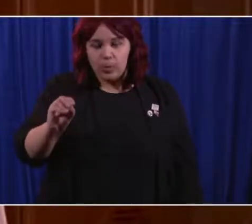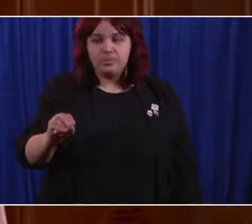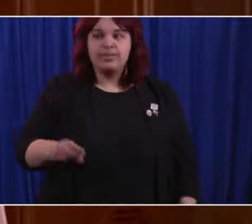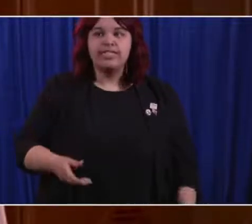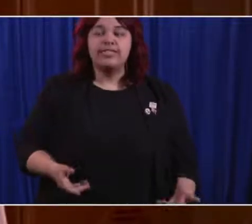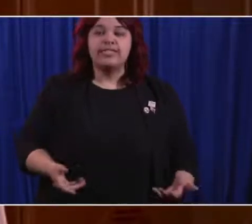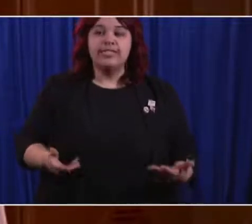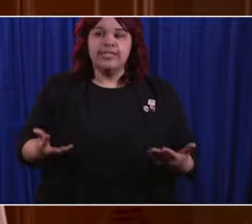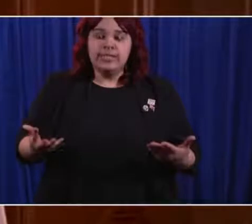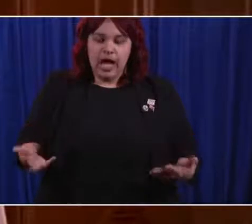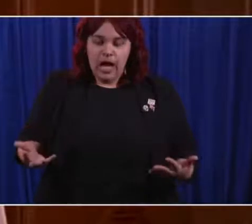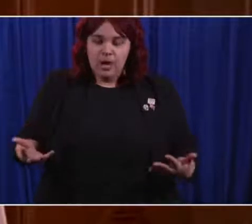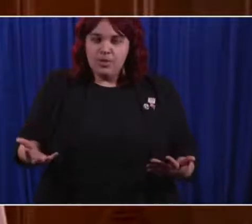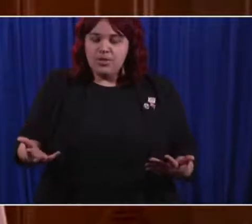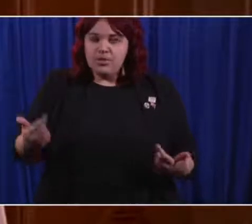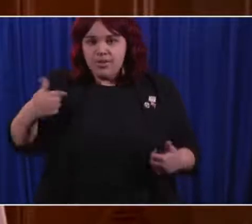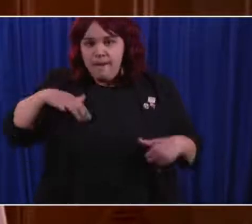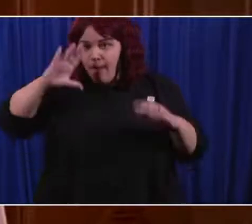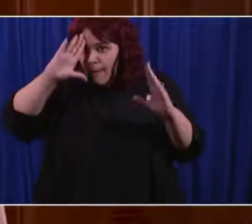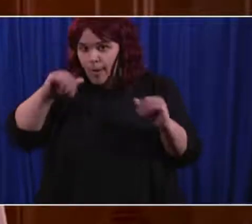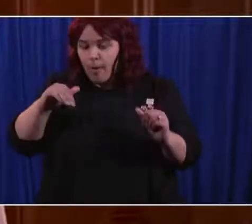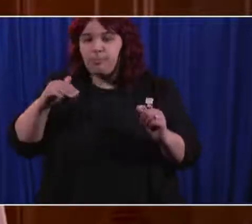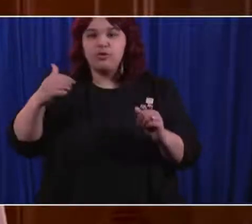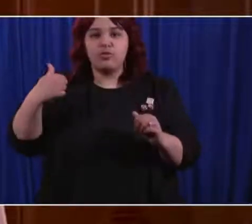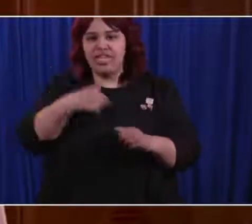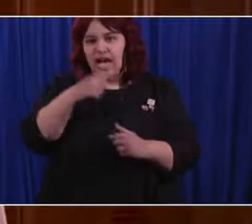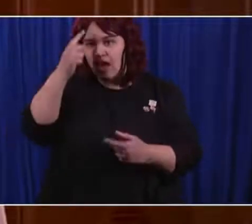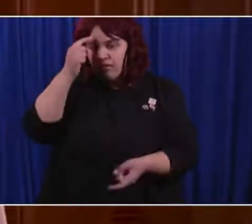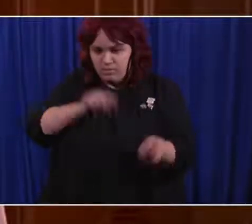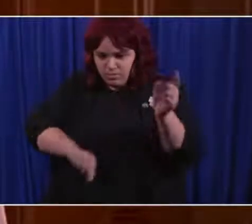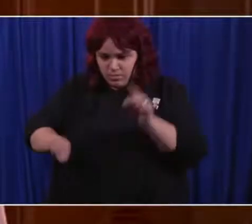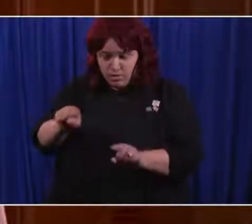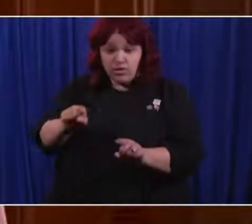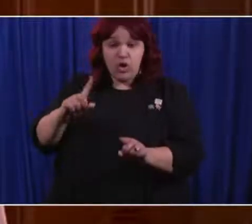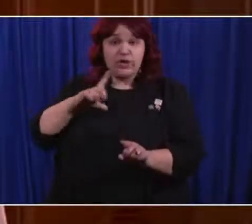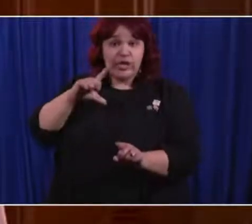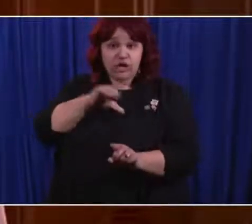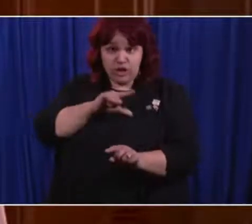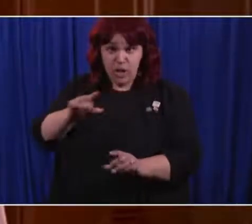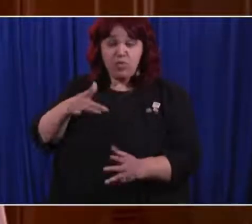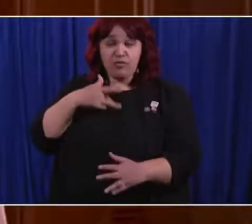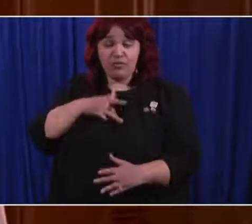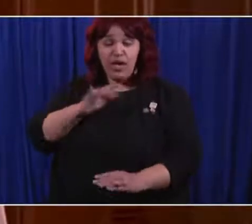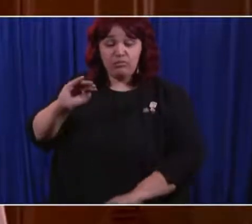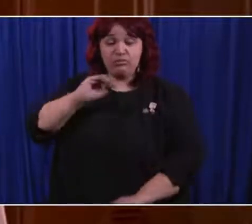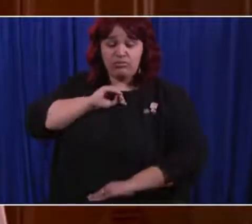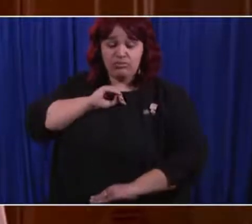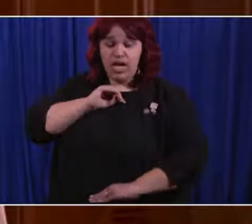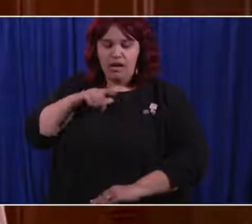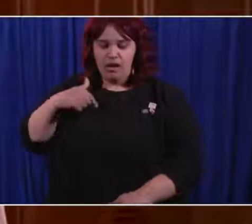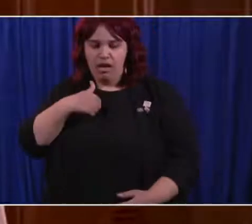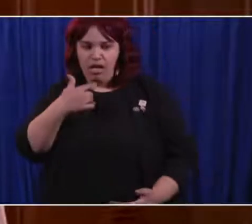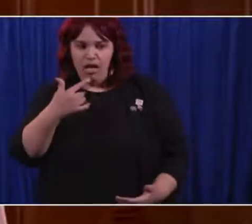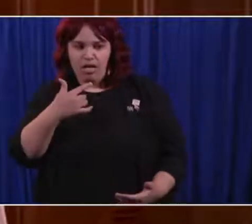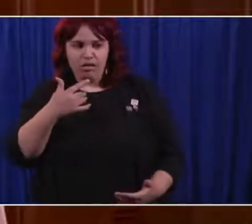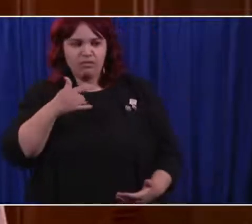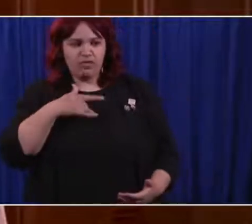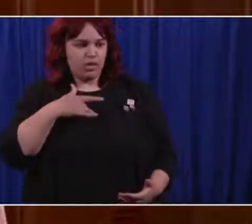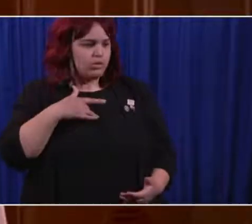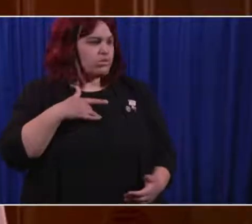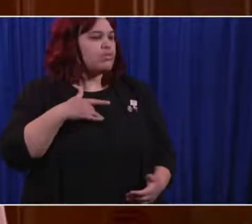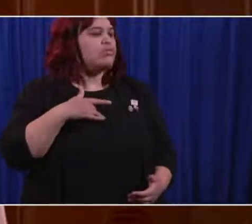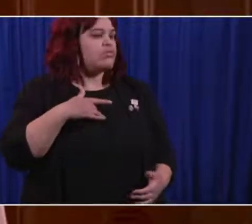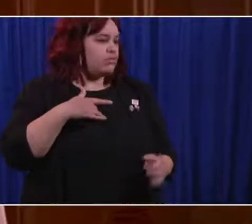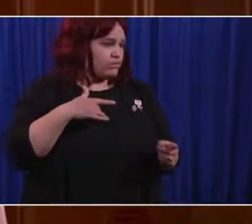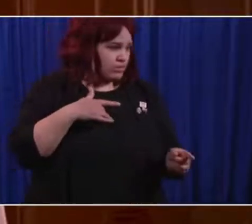is satisfactory to the members of the General Assembly, and is also something that we think protects the health of the people of